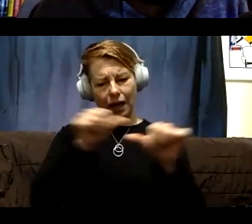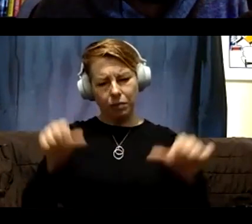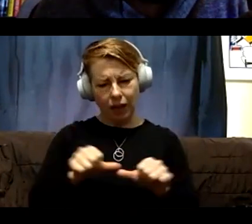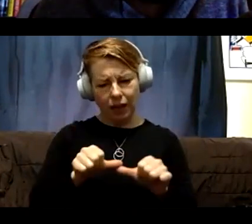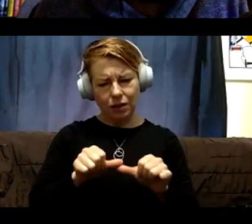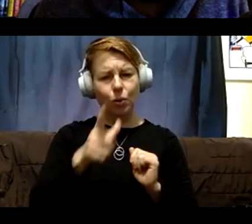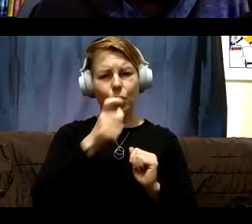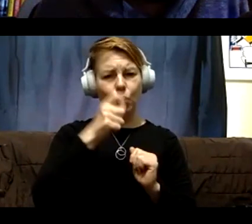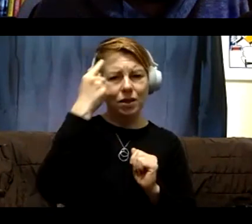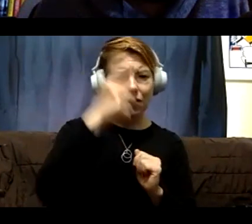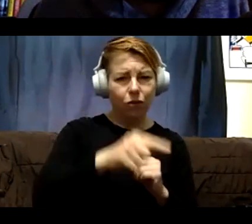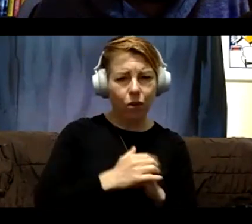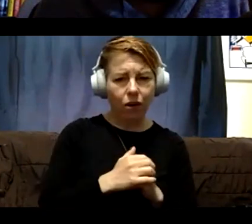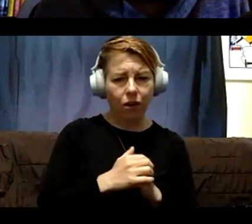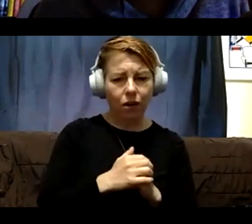reality?